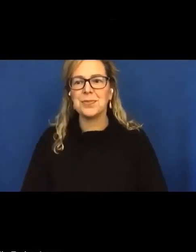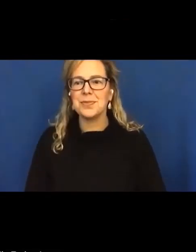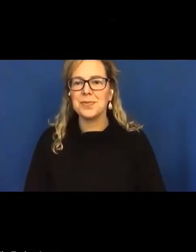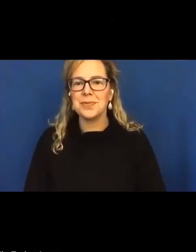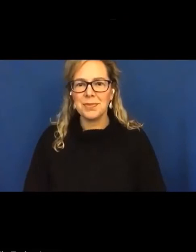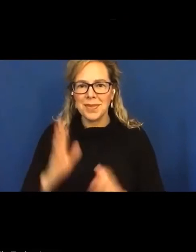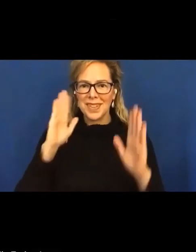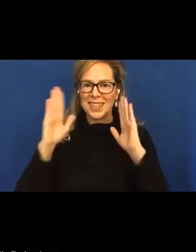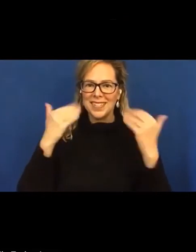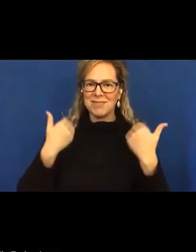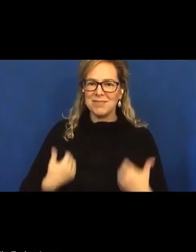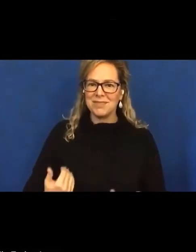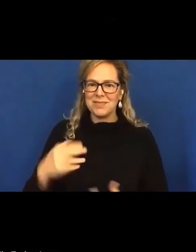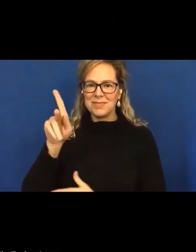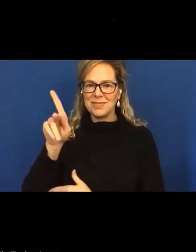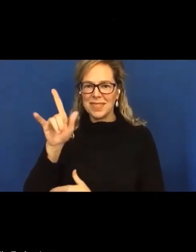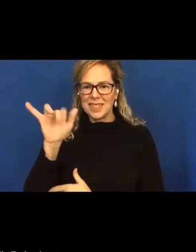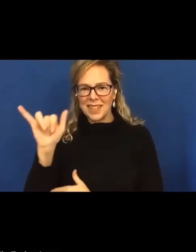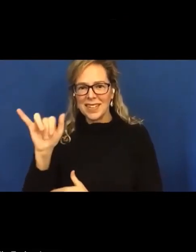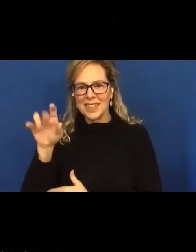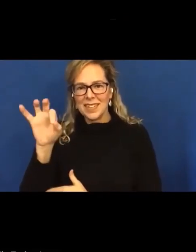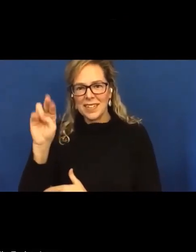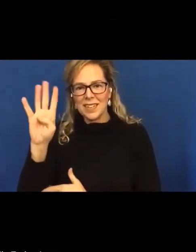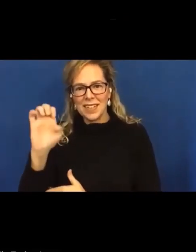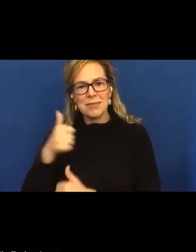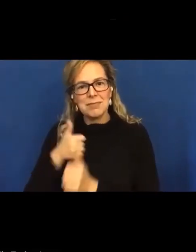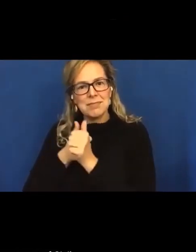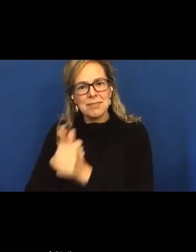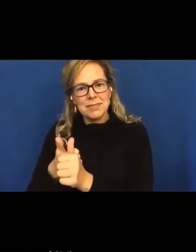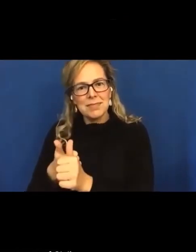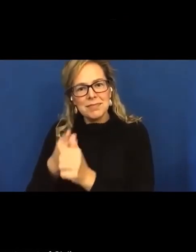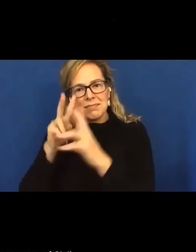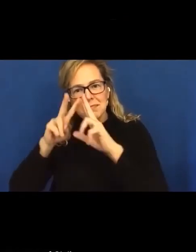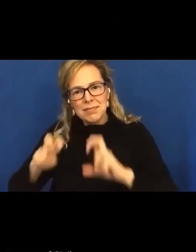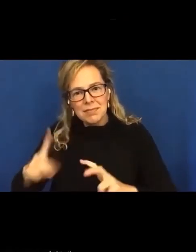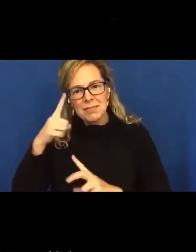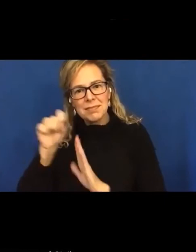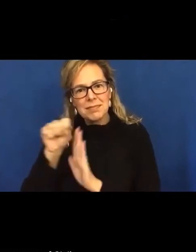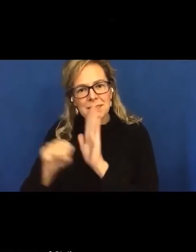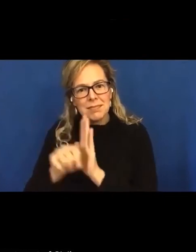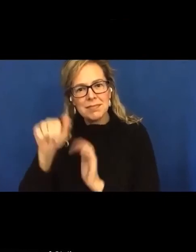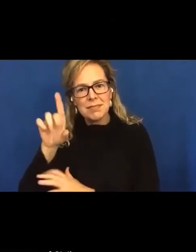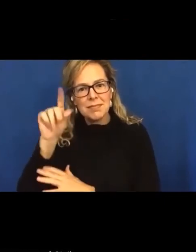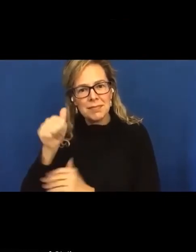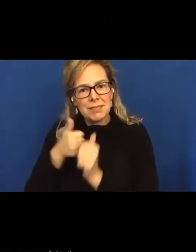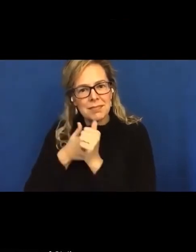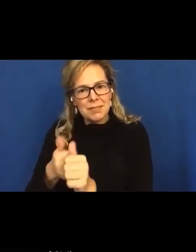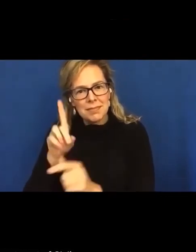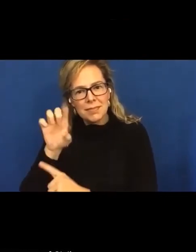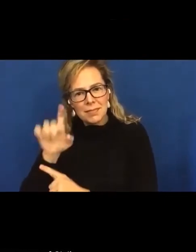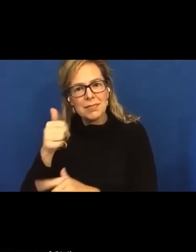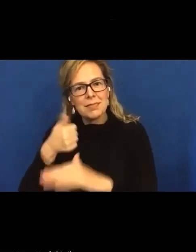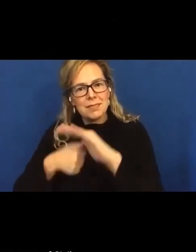Hi, this is Kelly Frake. I'm a compliance analyst for the State ADA Compliance Division in the Michigan Department of Civil Rights.